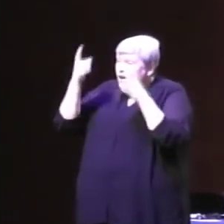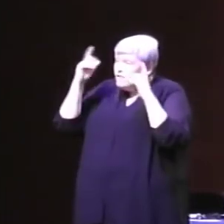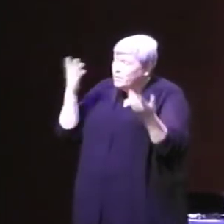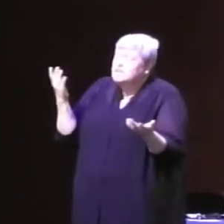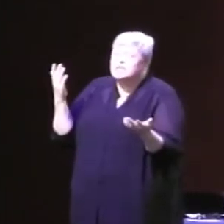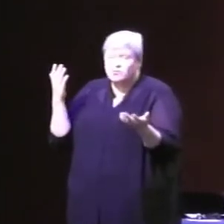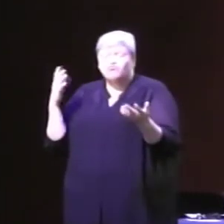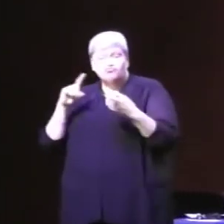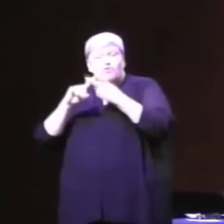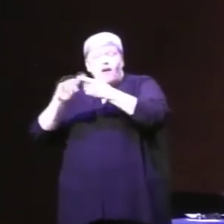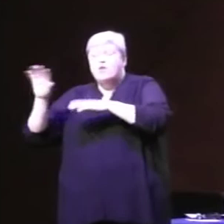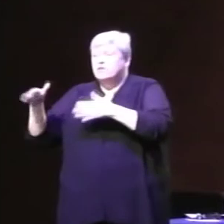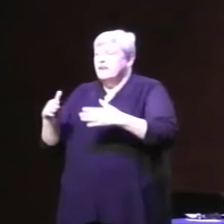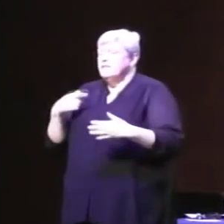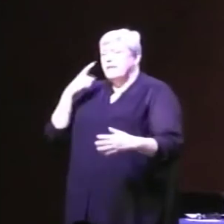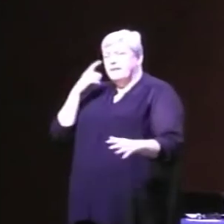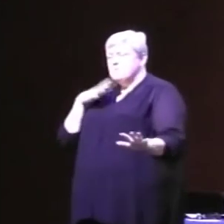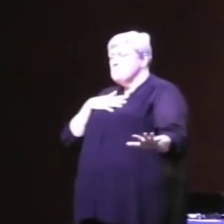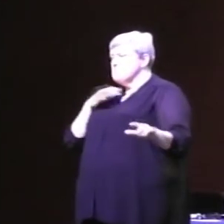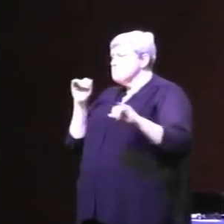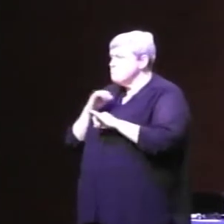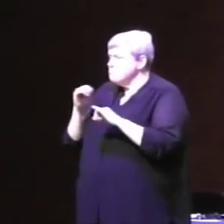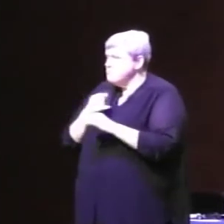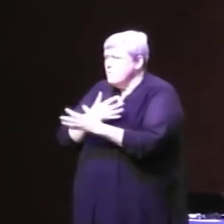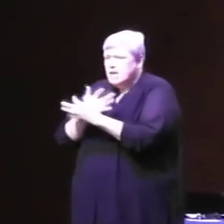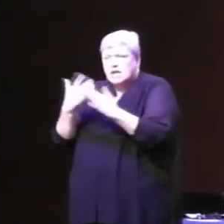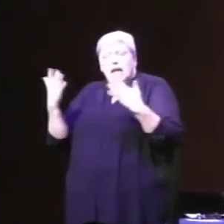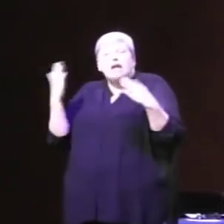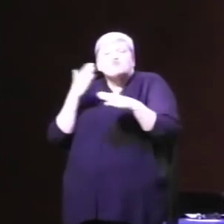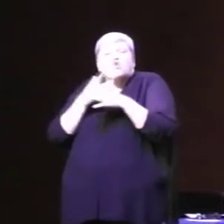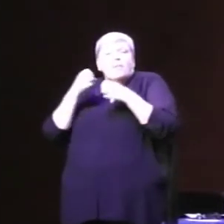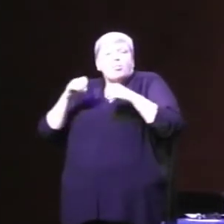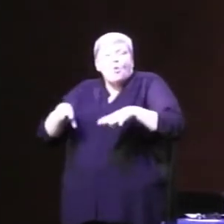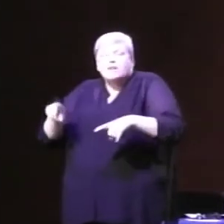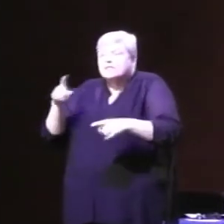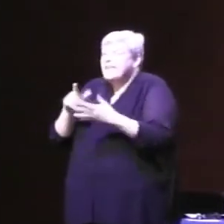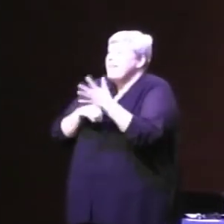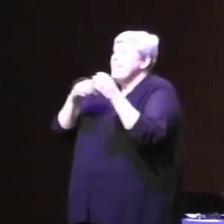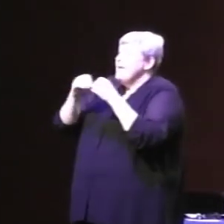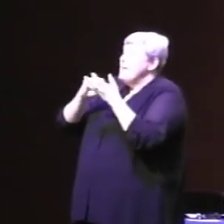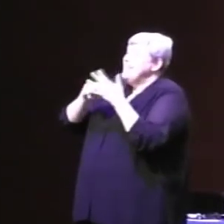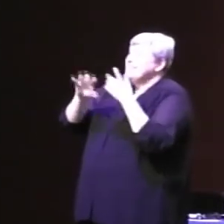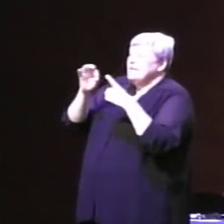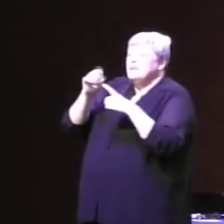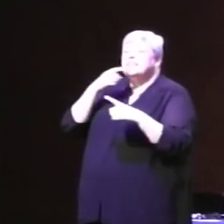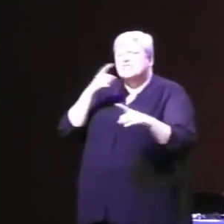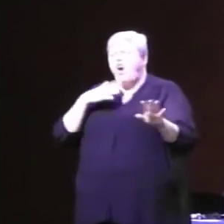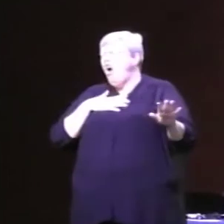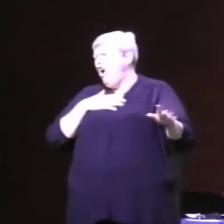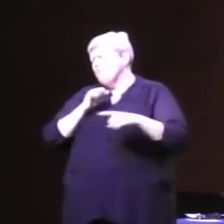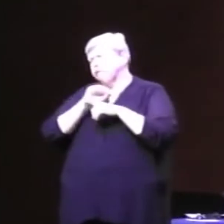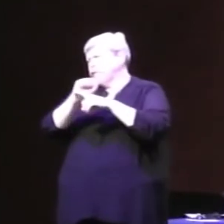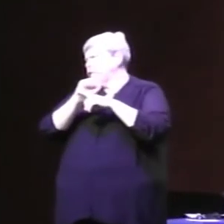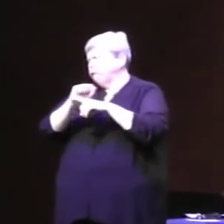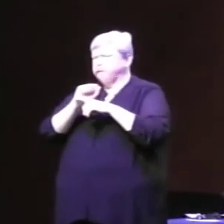on its services see it in crisis with thousands of job losses. While Labour and the SNP claim to be anti-austerity